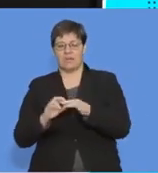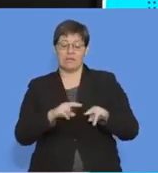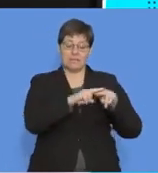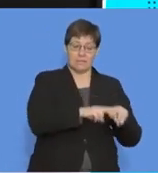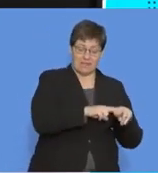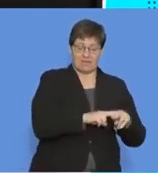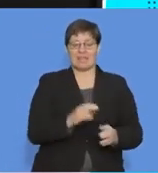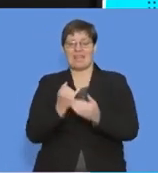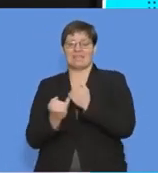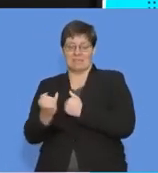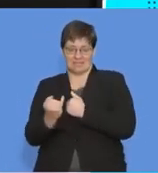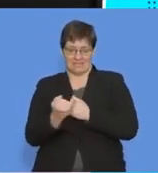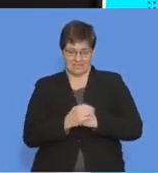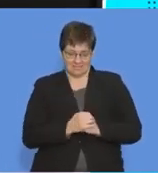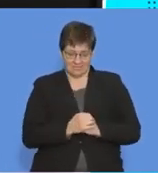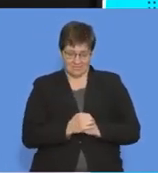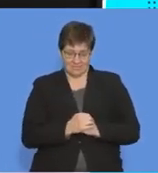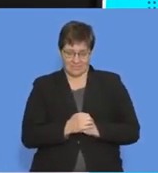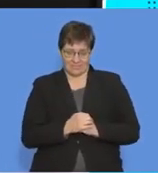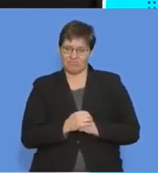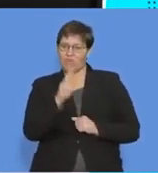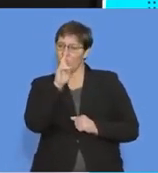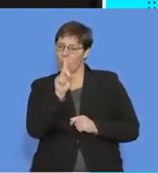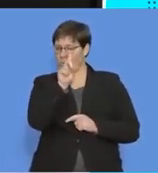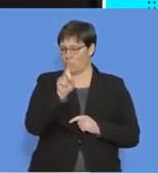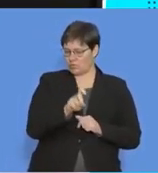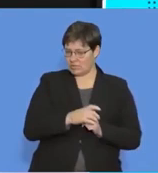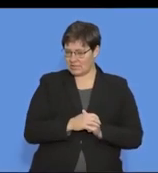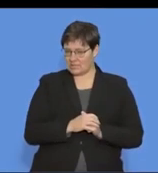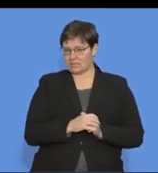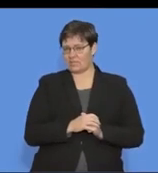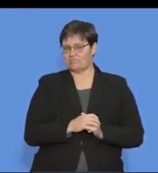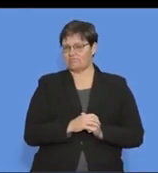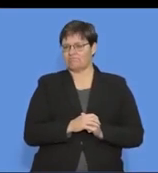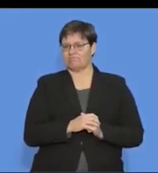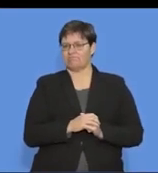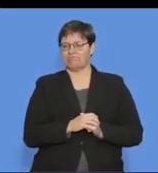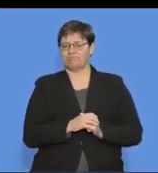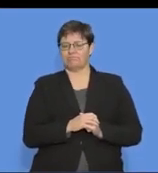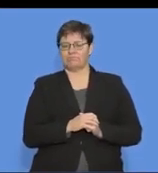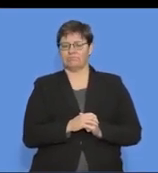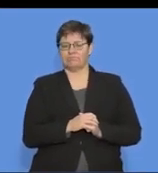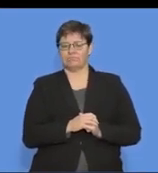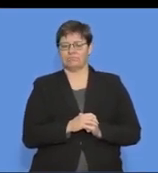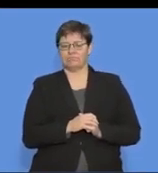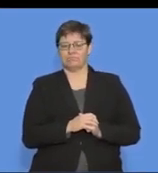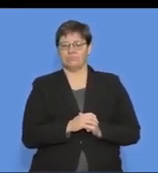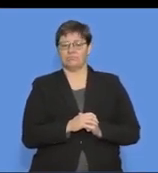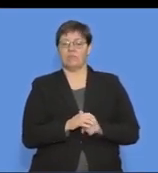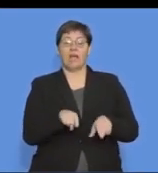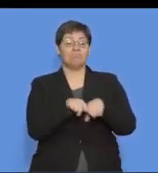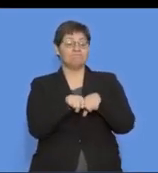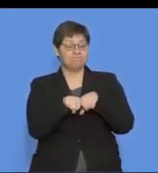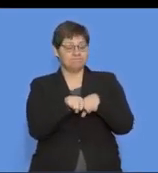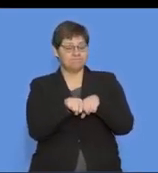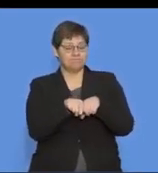dependent and the independent variable. Now let's look at this question and see what it's all about. Right. So in an experiment